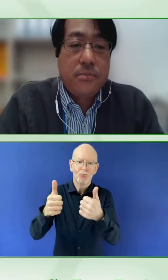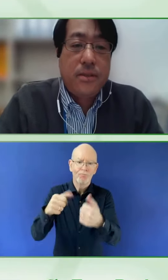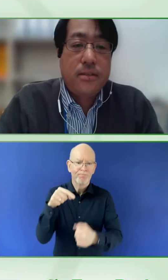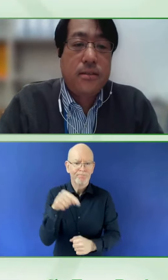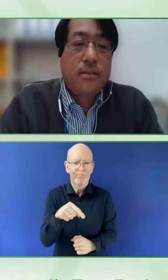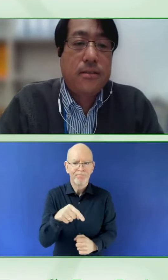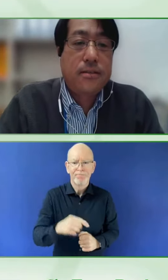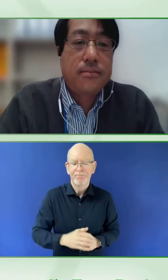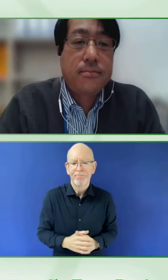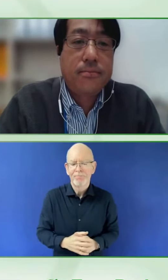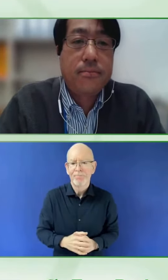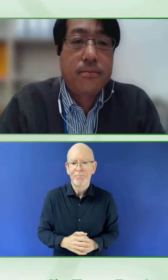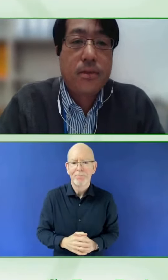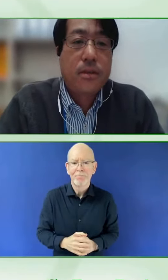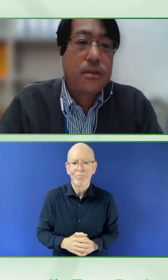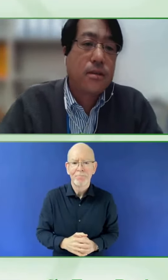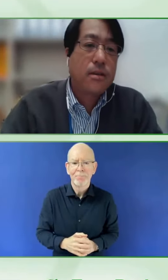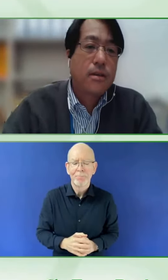Next slide, please.